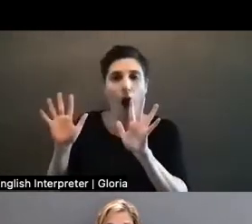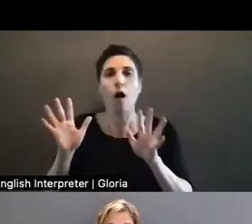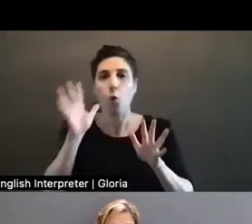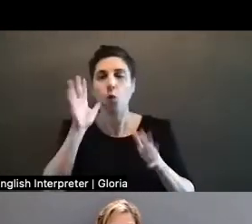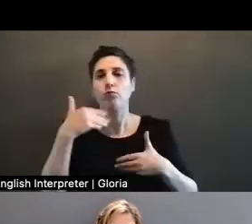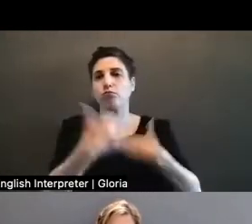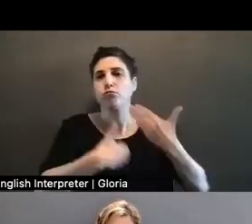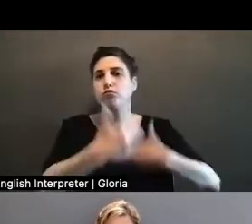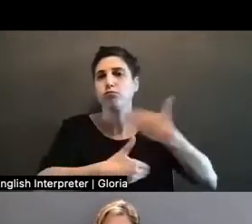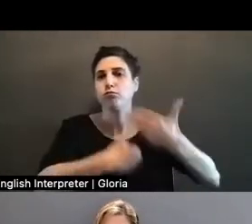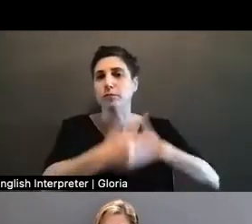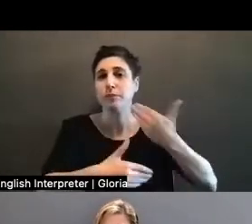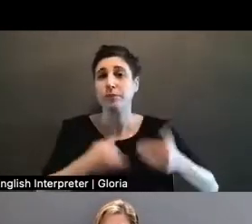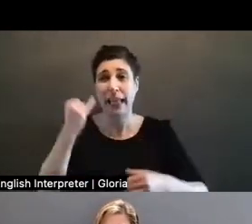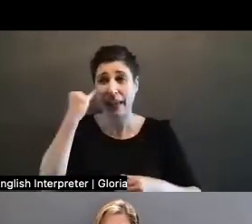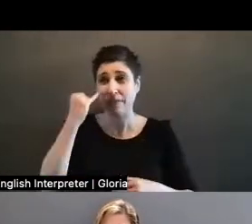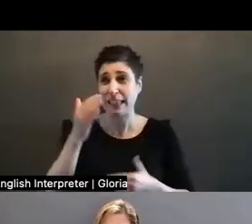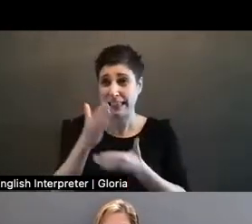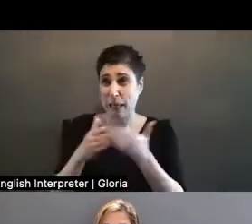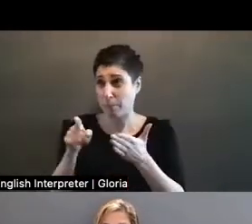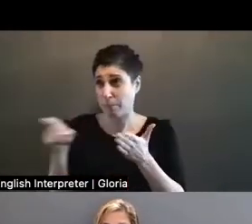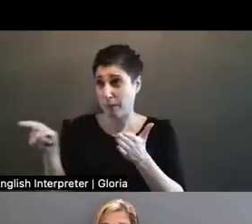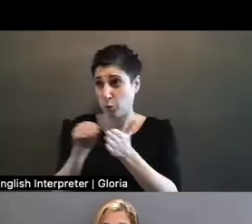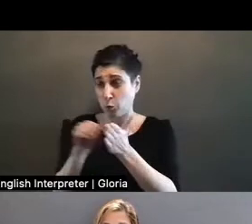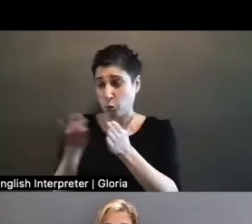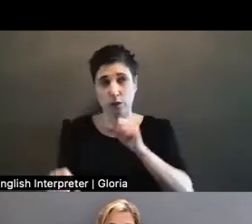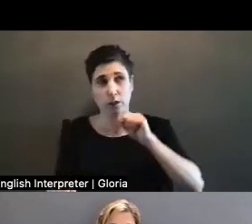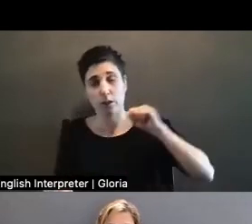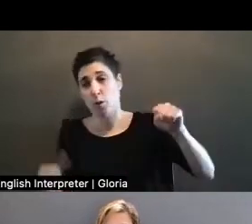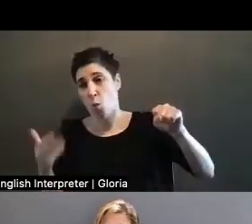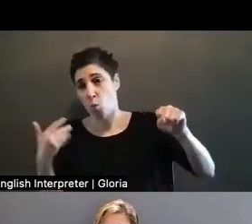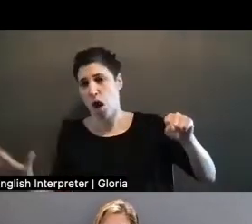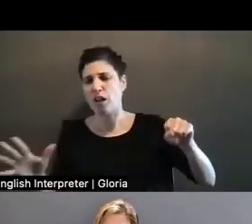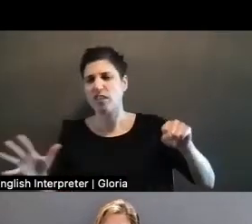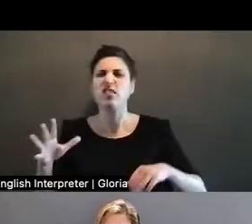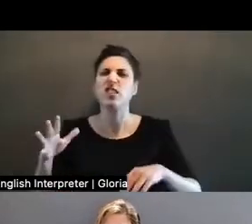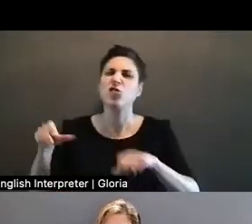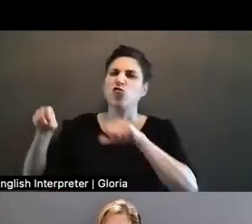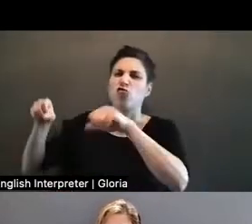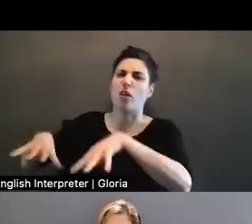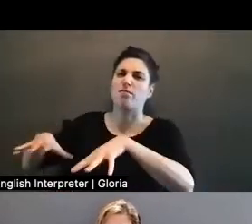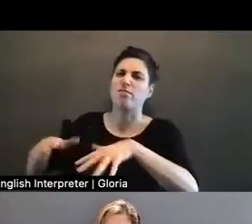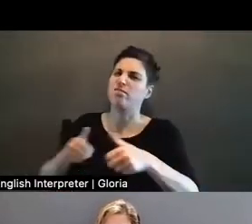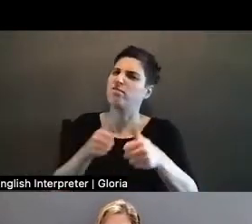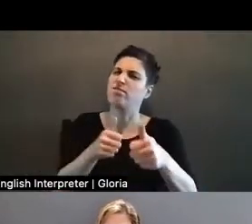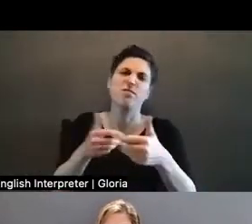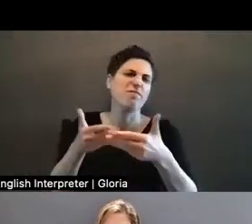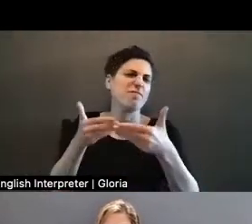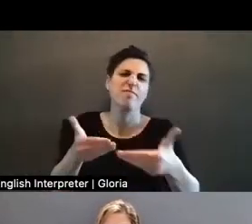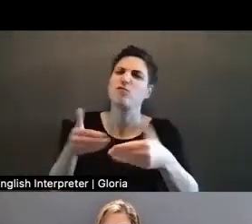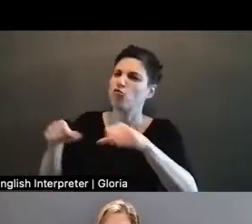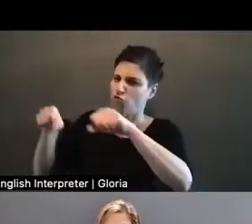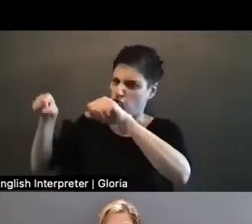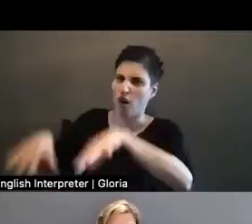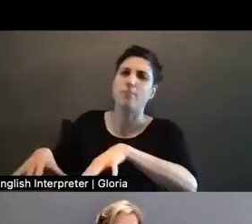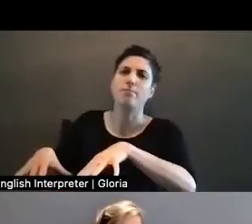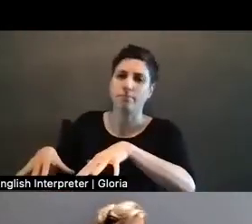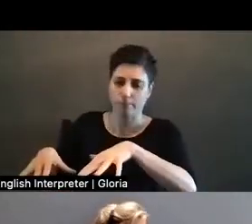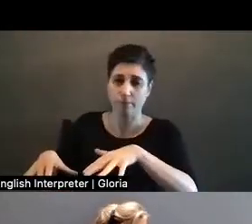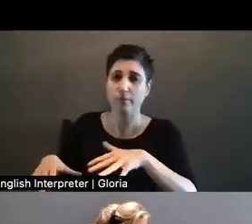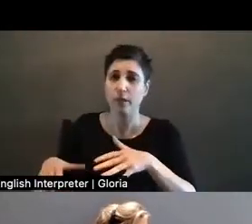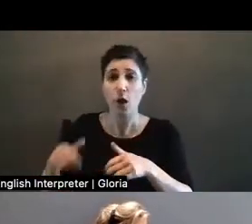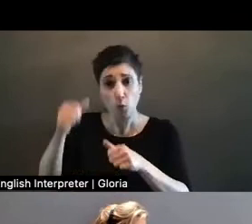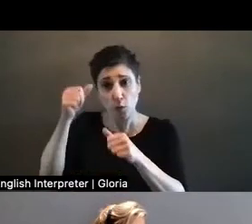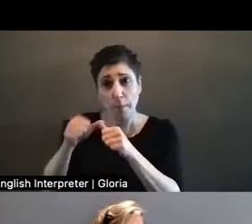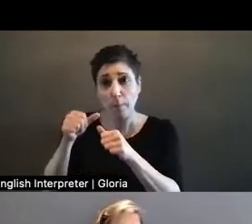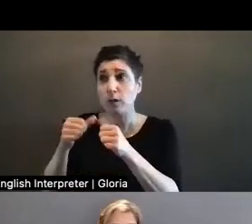then it's best to move on to something else. And every class is different. So it might not be, necessarily something that you've done.